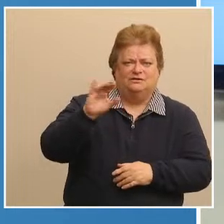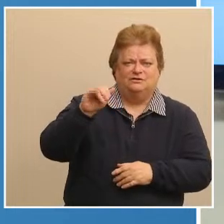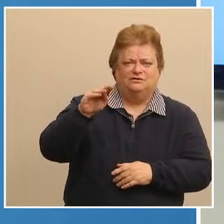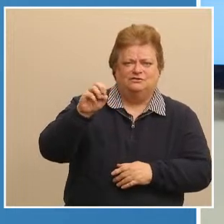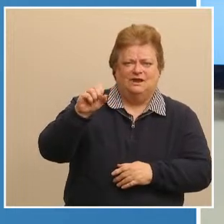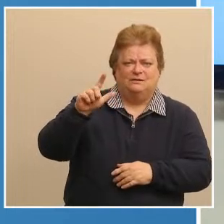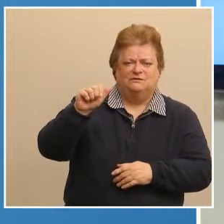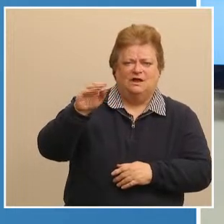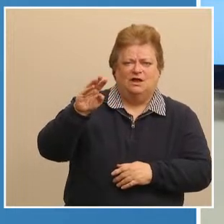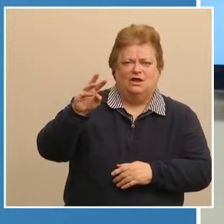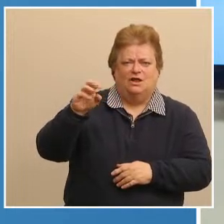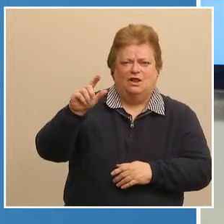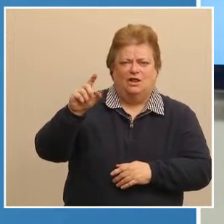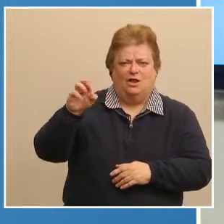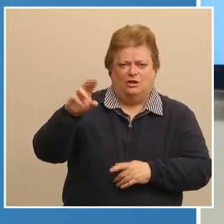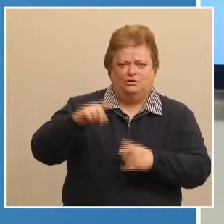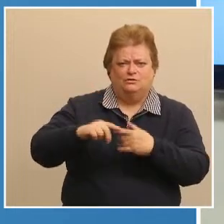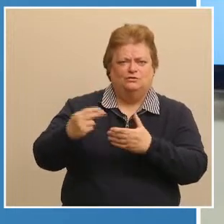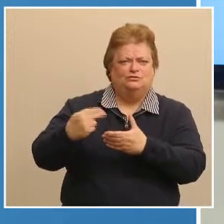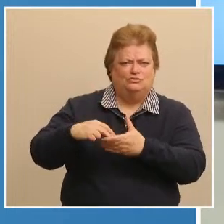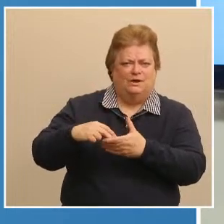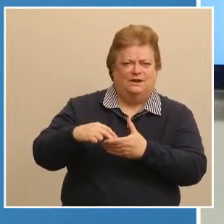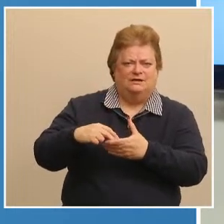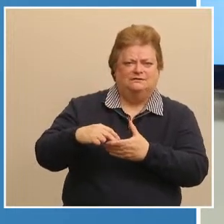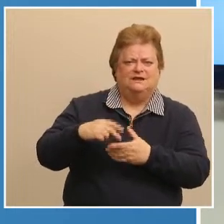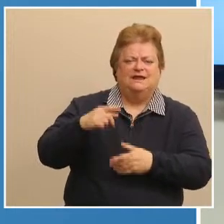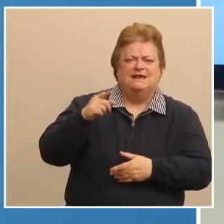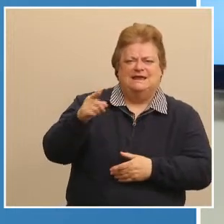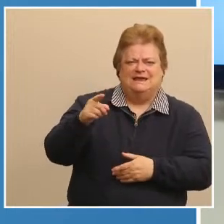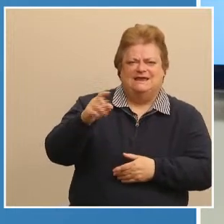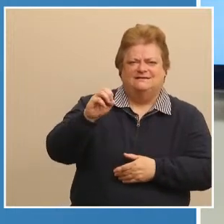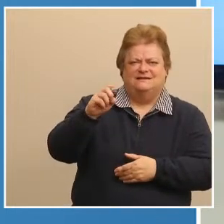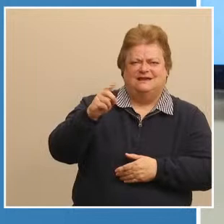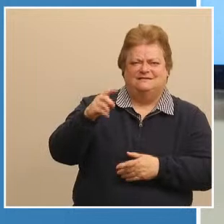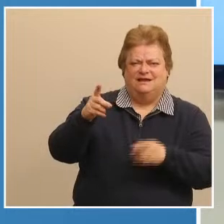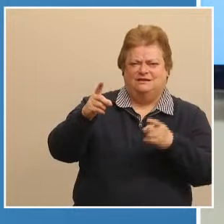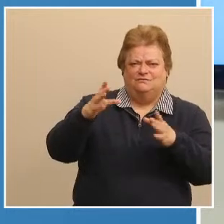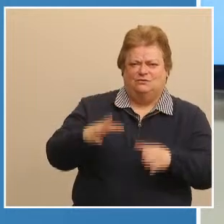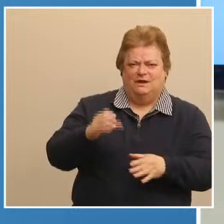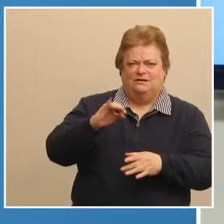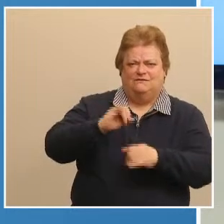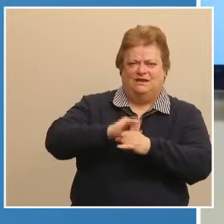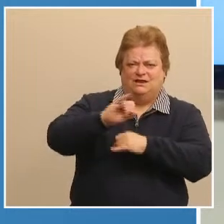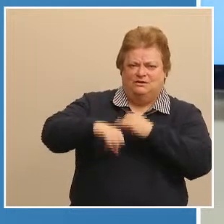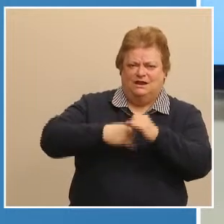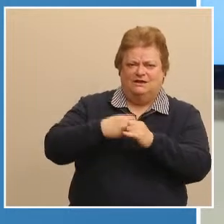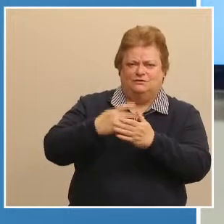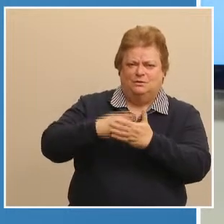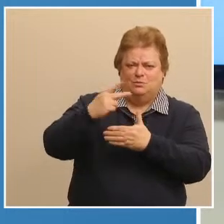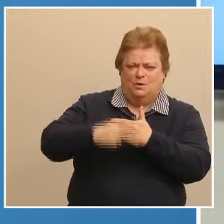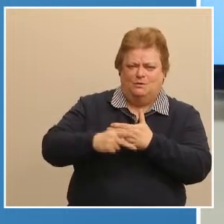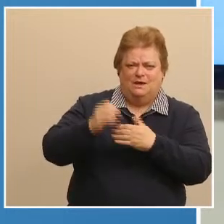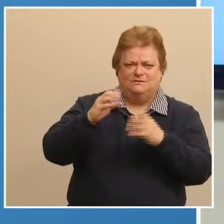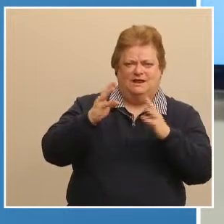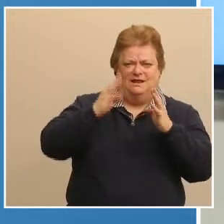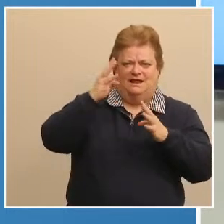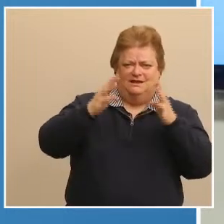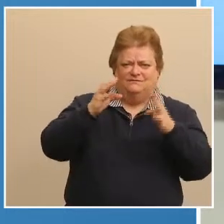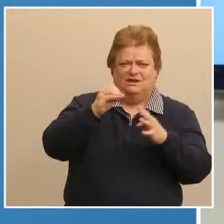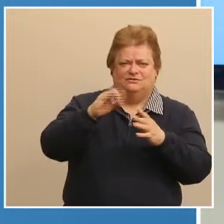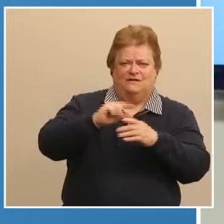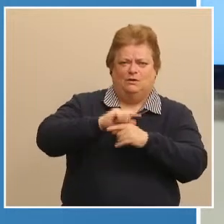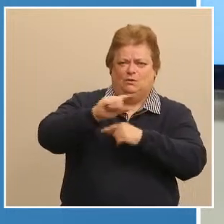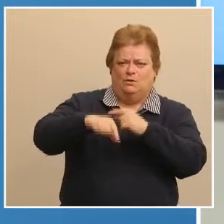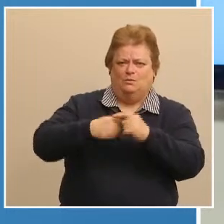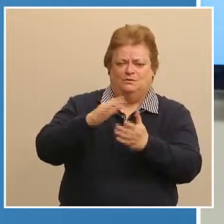to join us today by Zoom. Dr. Lawler is the Executive Director of the International Programs and Innovation at